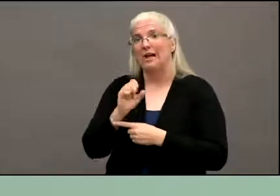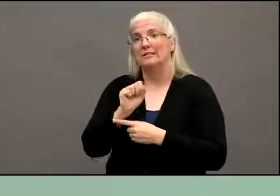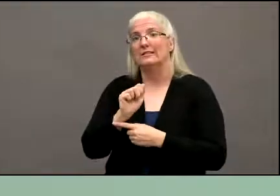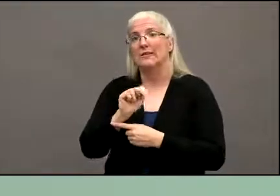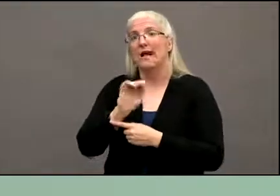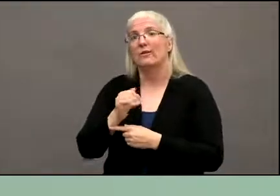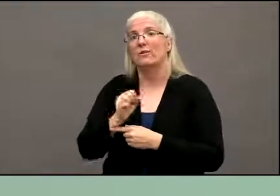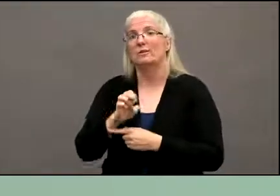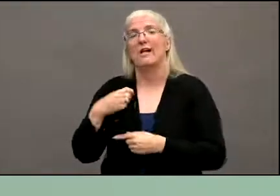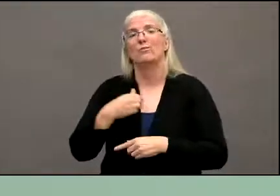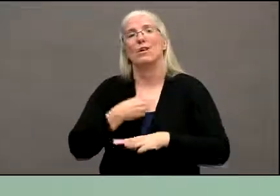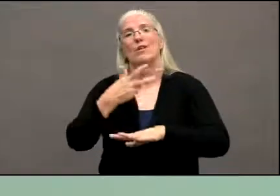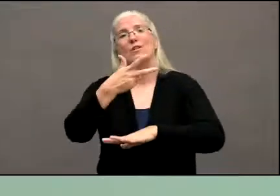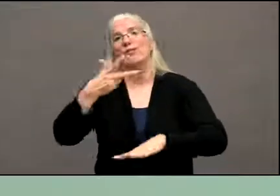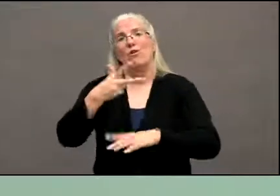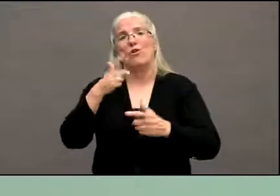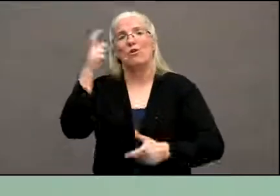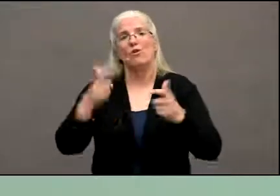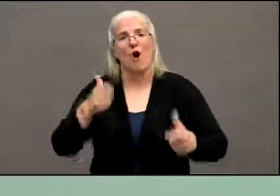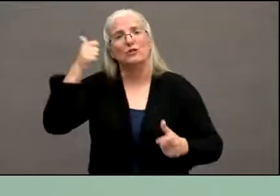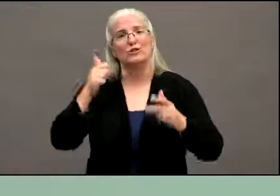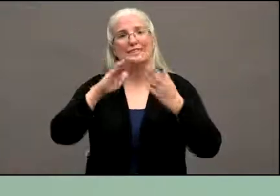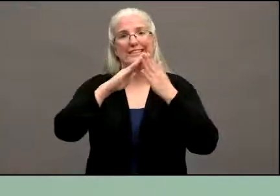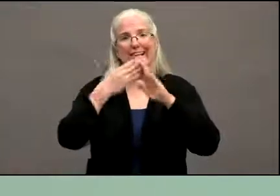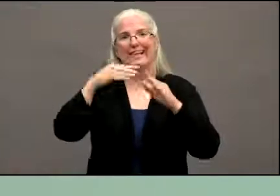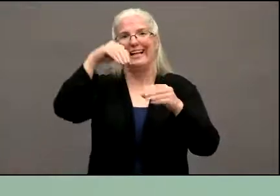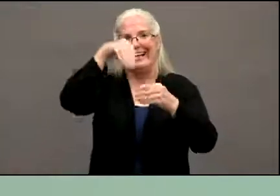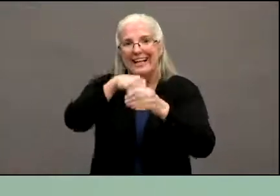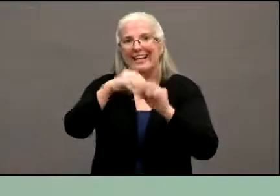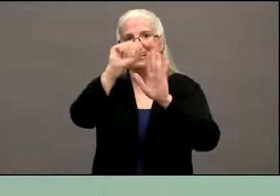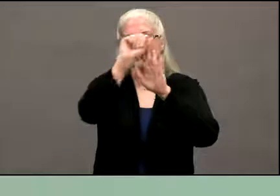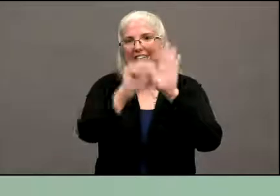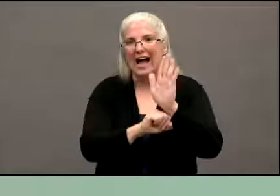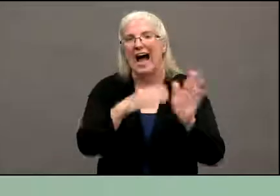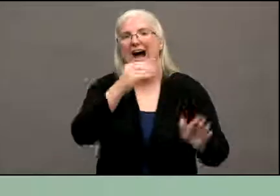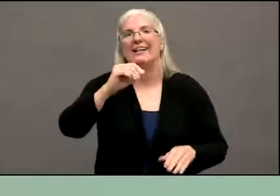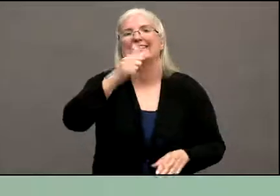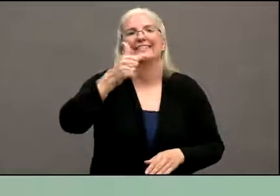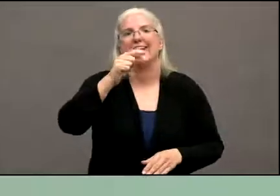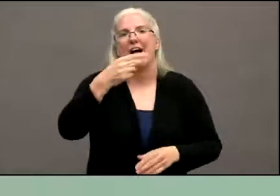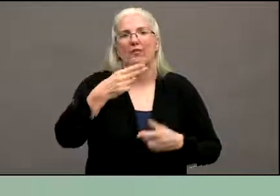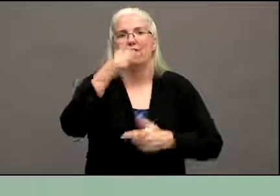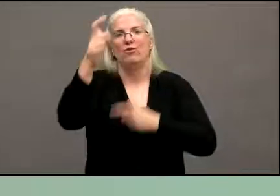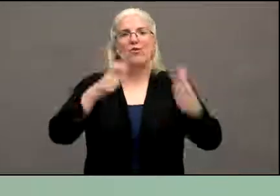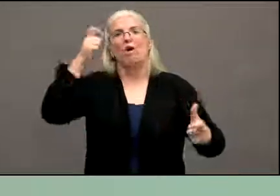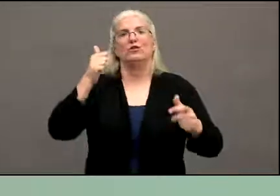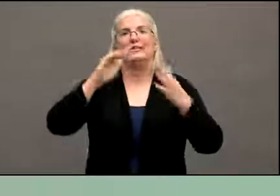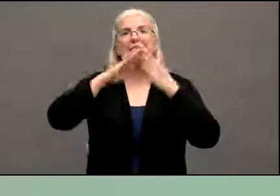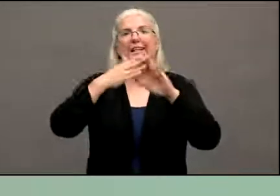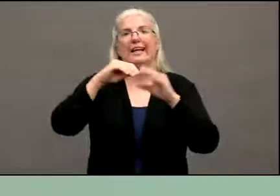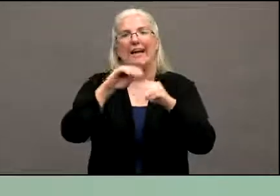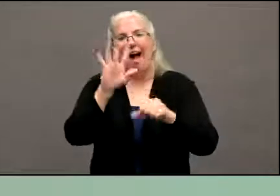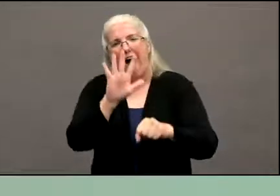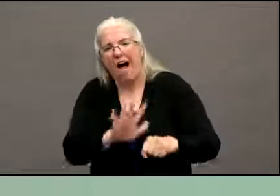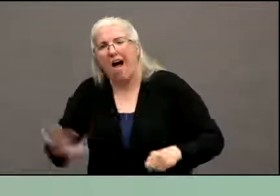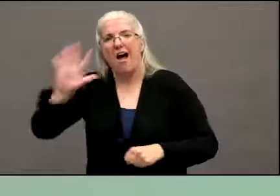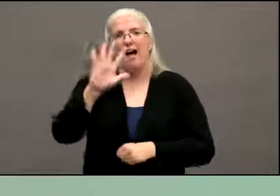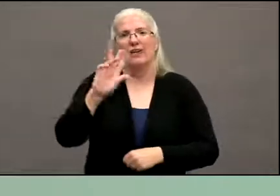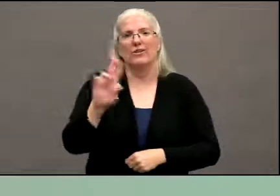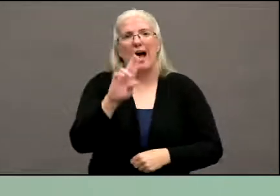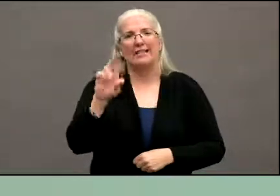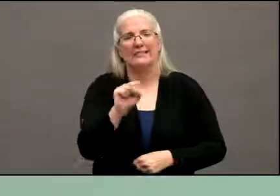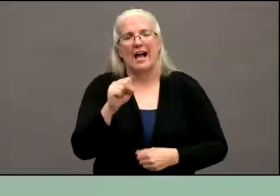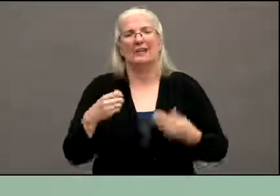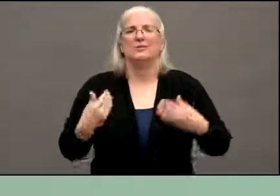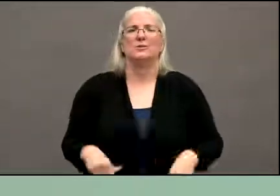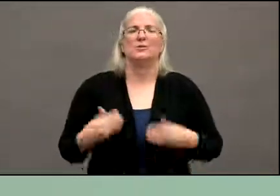country. So what the state's framework does is that it provides a template for us to build on top of, build restrictions and build our guidance on top